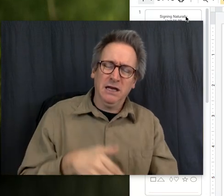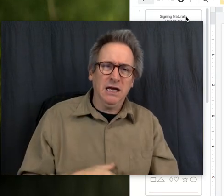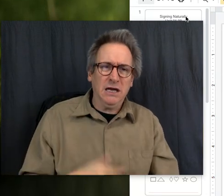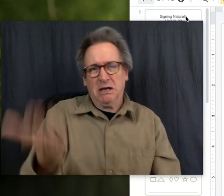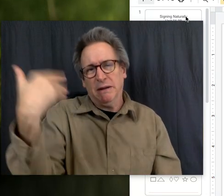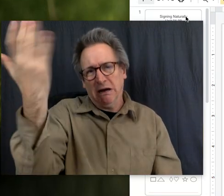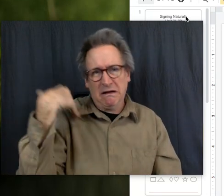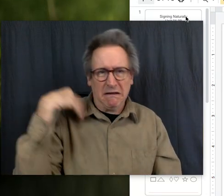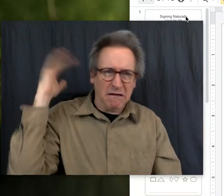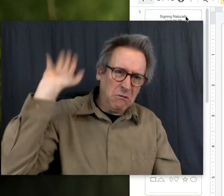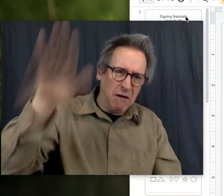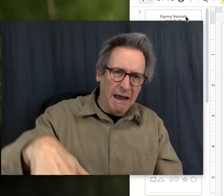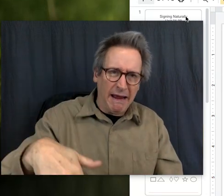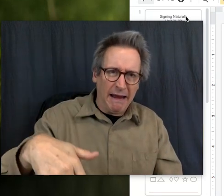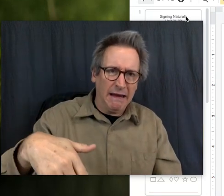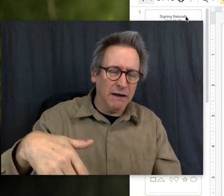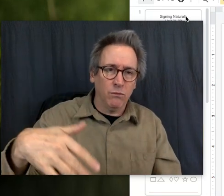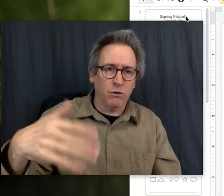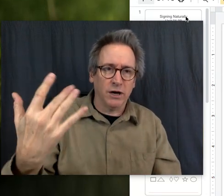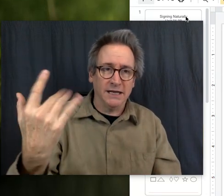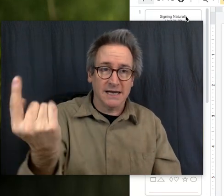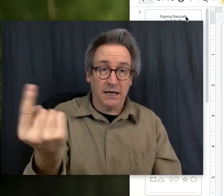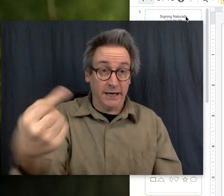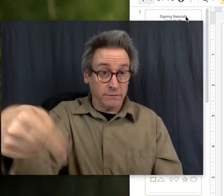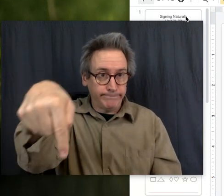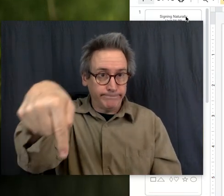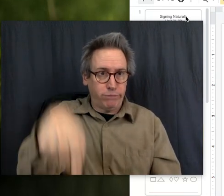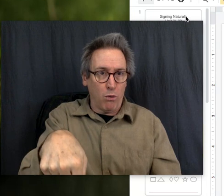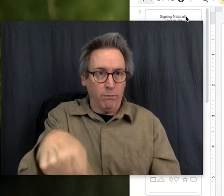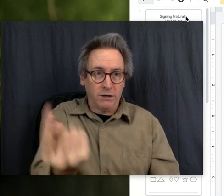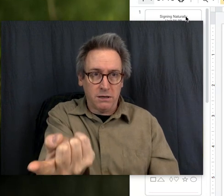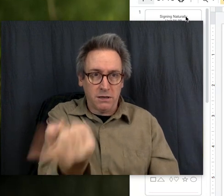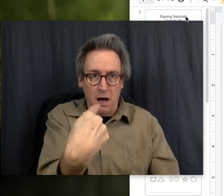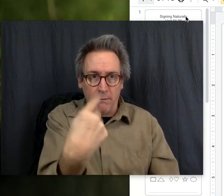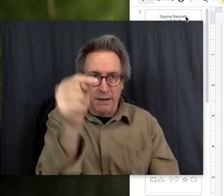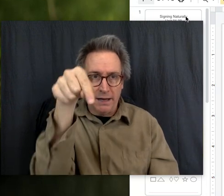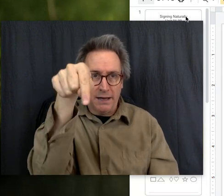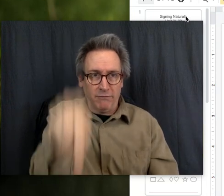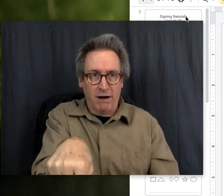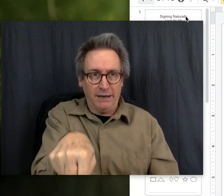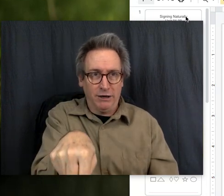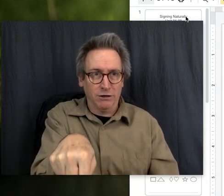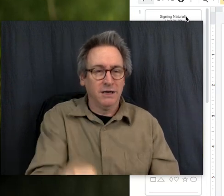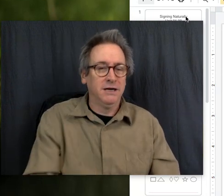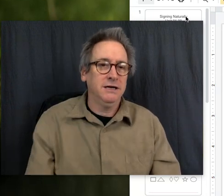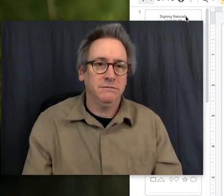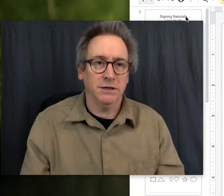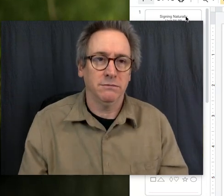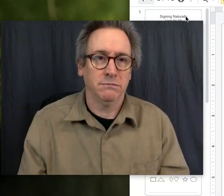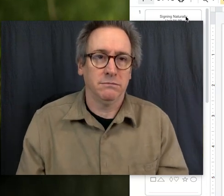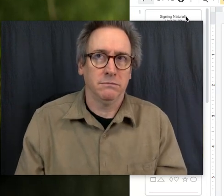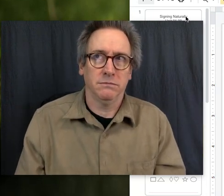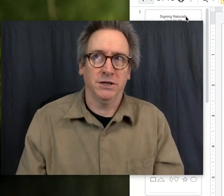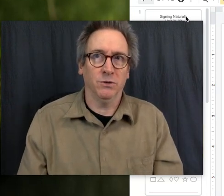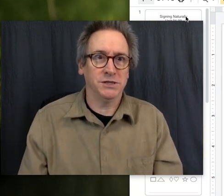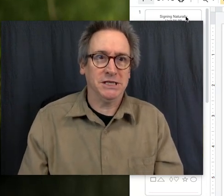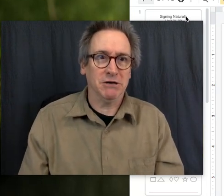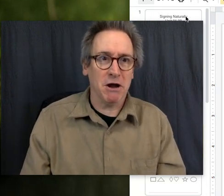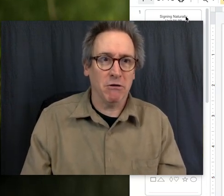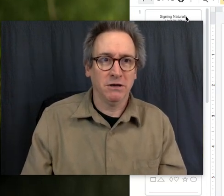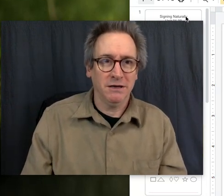meaning. Come here, go away. It's not like, boom, come right here. The